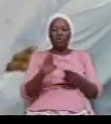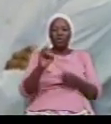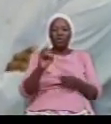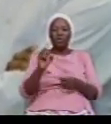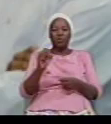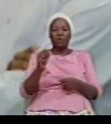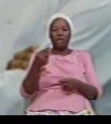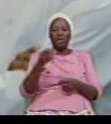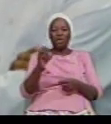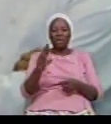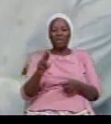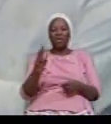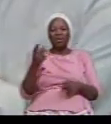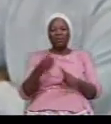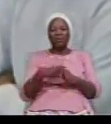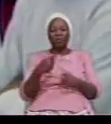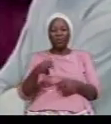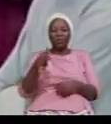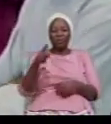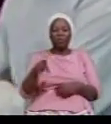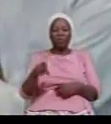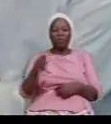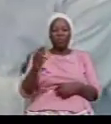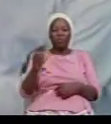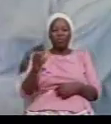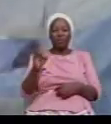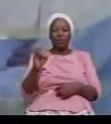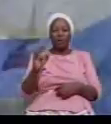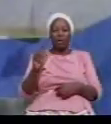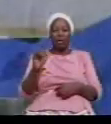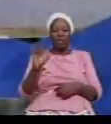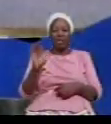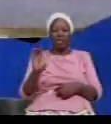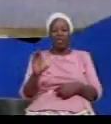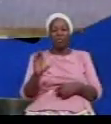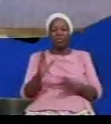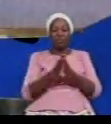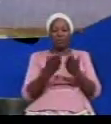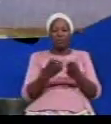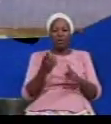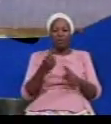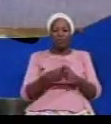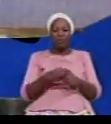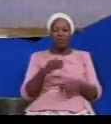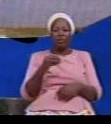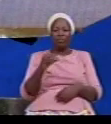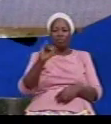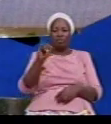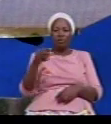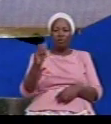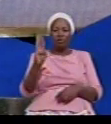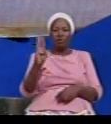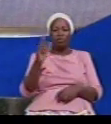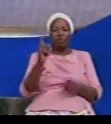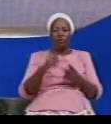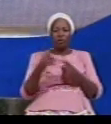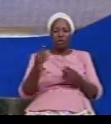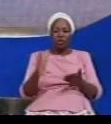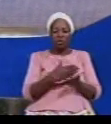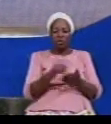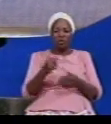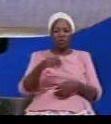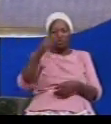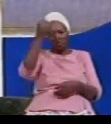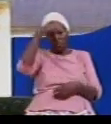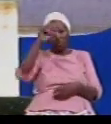from the poetic books, from Job to the Songs of Solomon, and then from the prophets, major